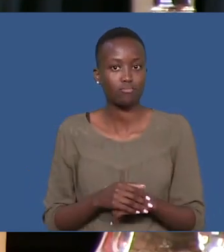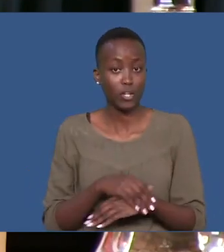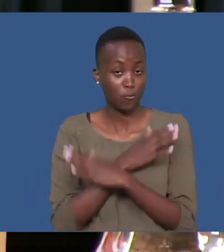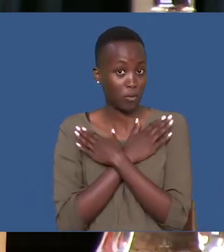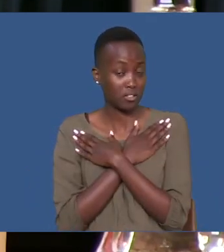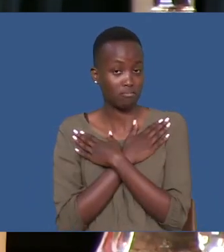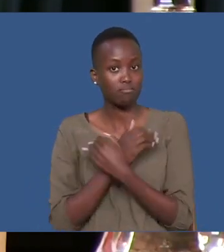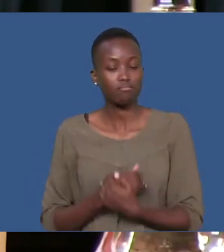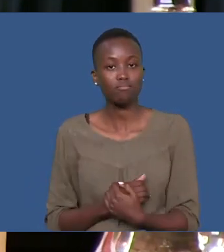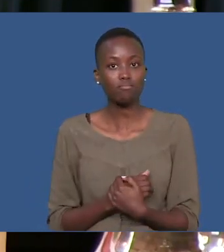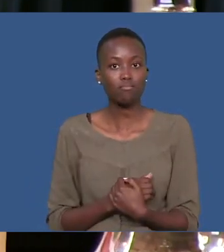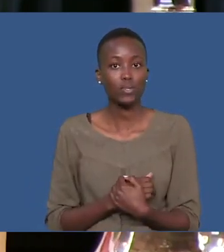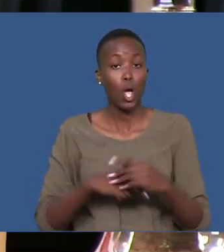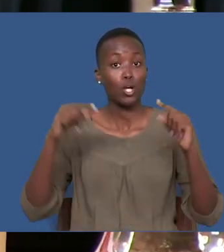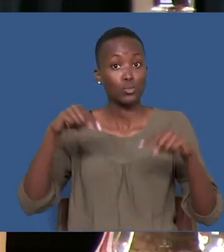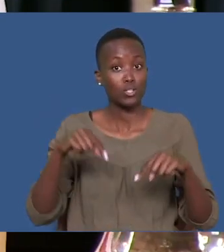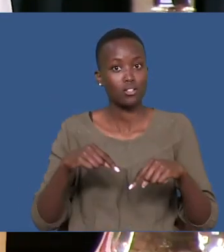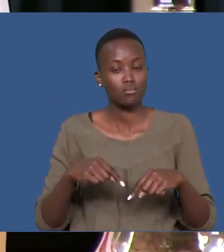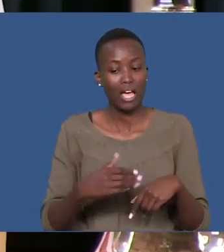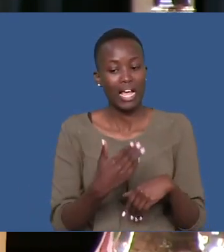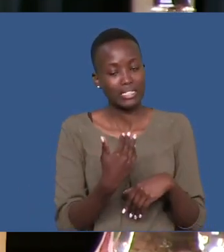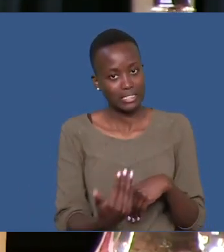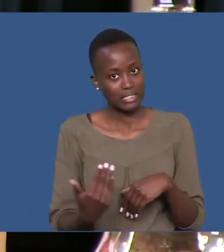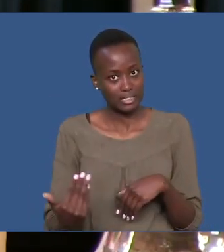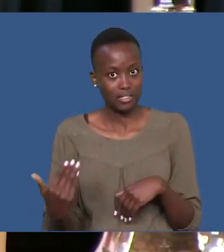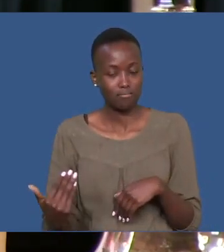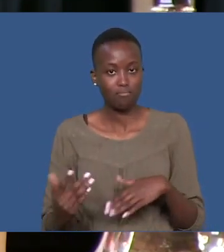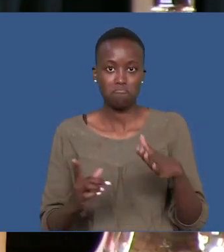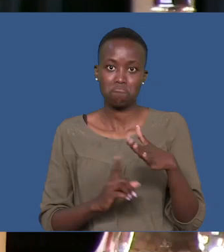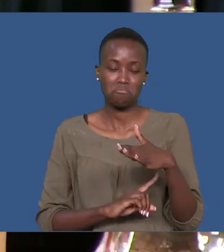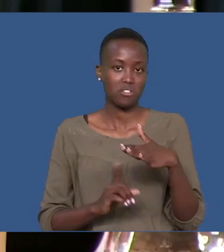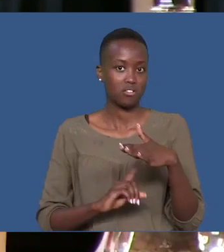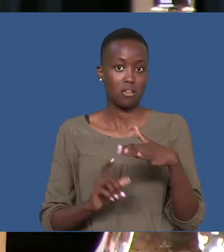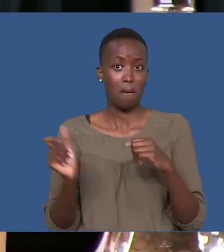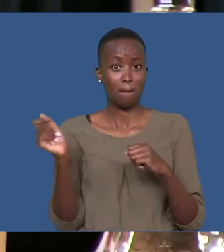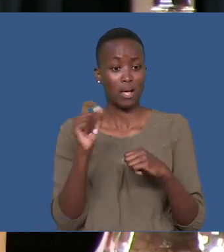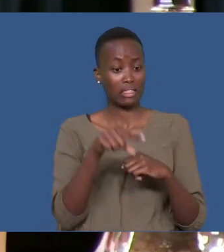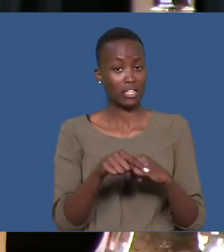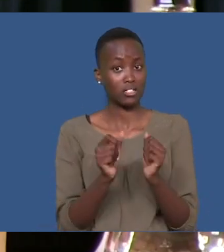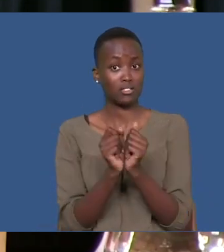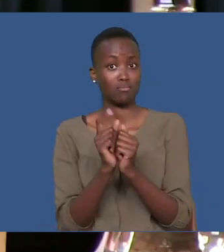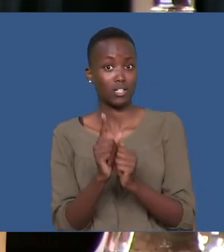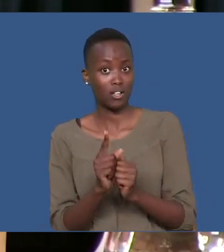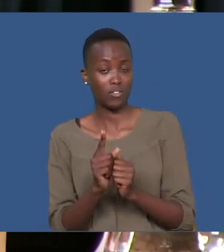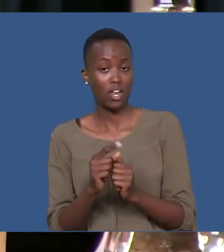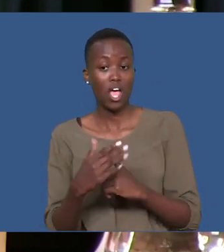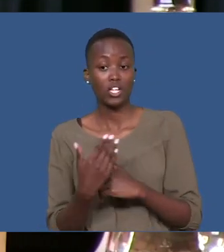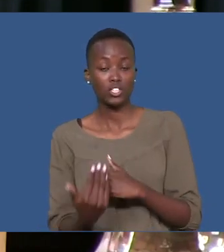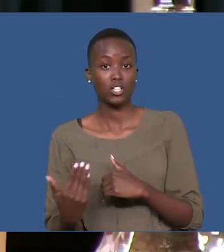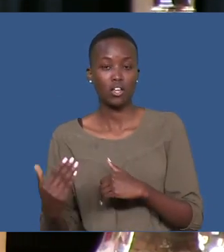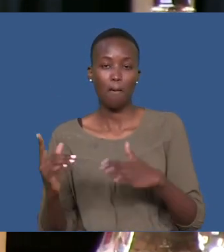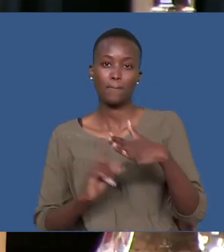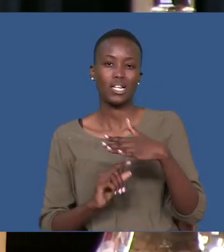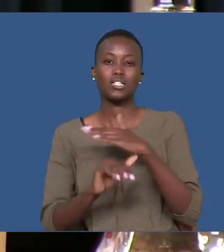Friends, today the children's ministry, this month of November, the children's ministry